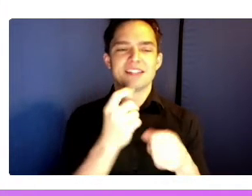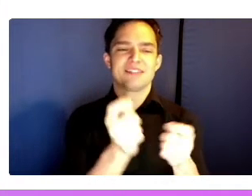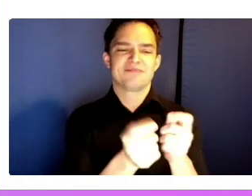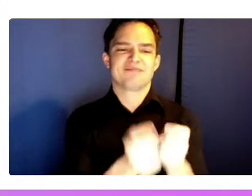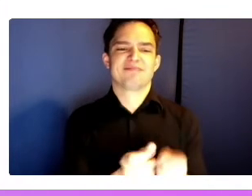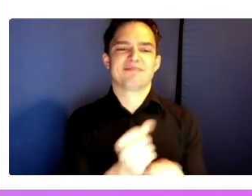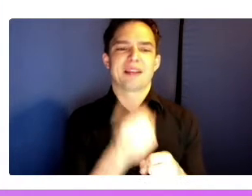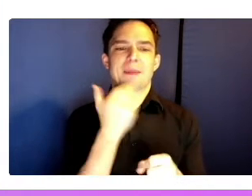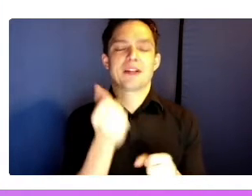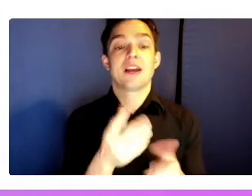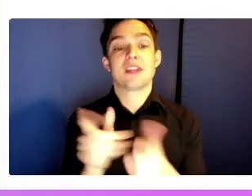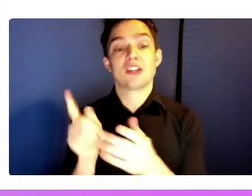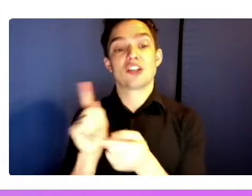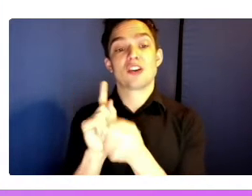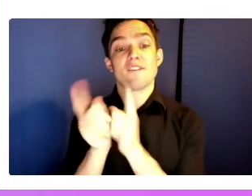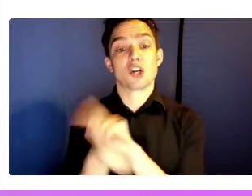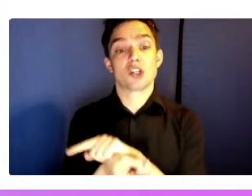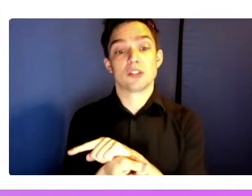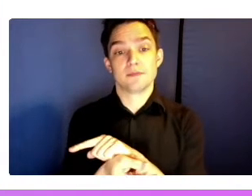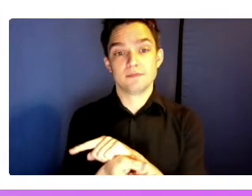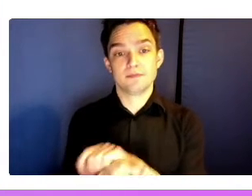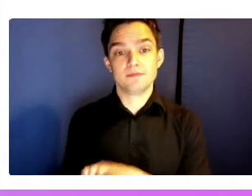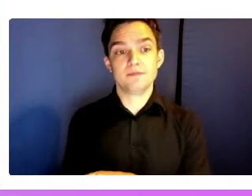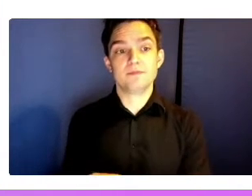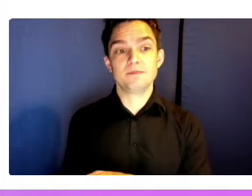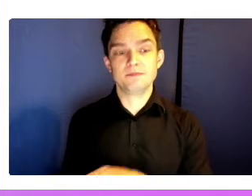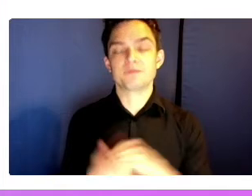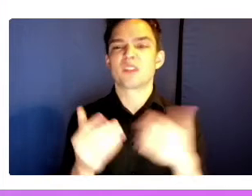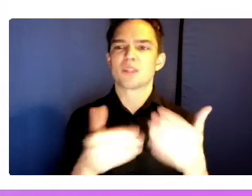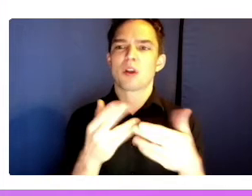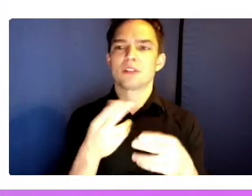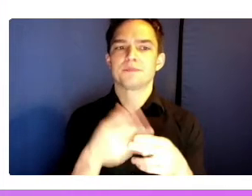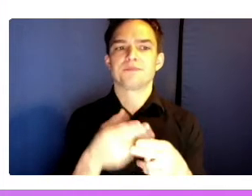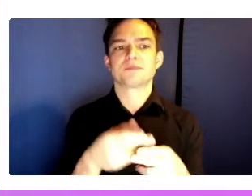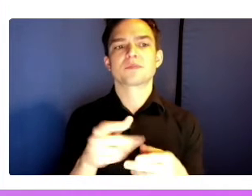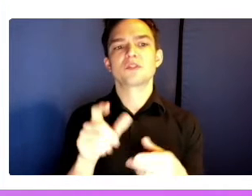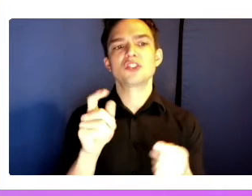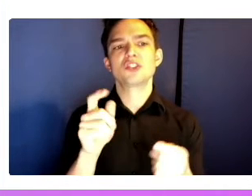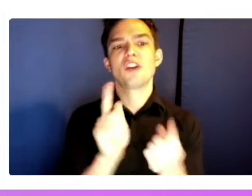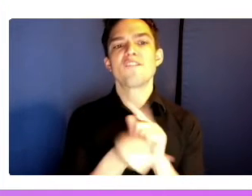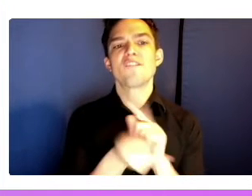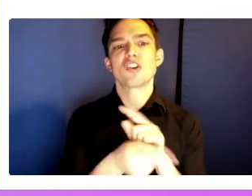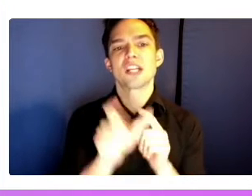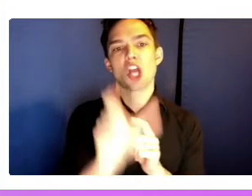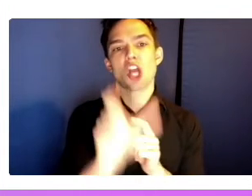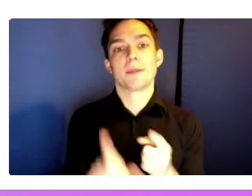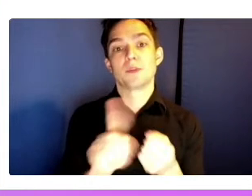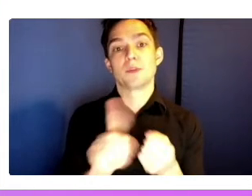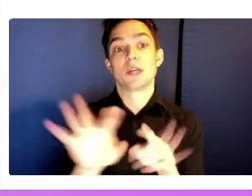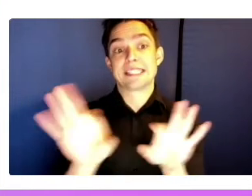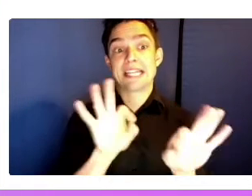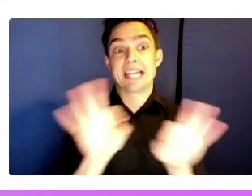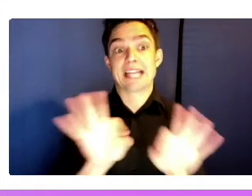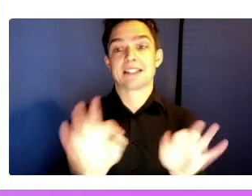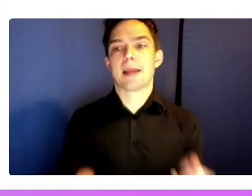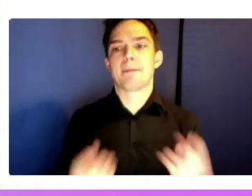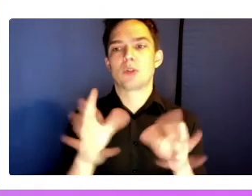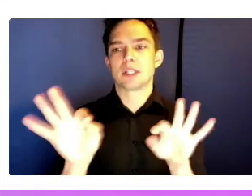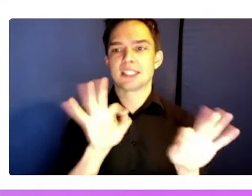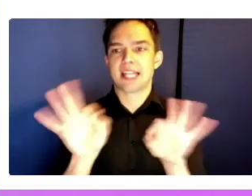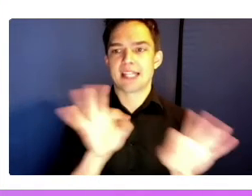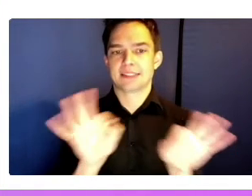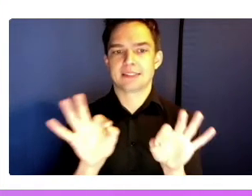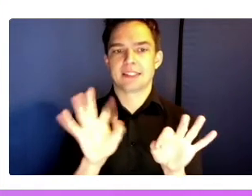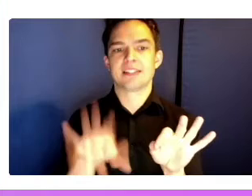can go convert the call. So we do a process of converting columns to selects and multi-selects. And these are